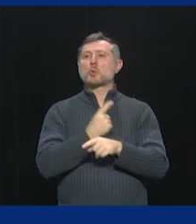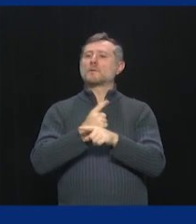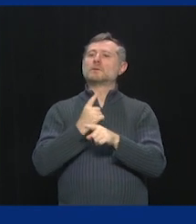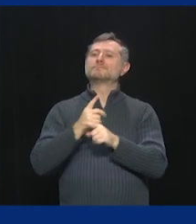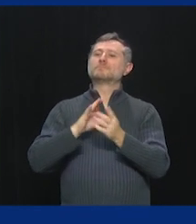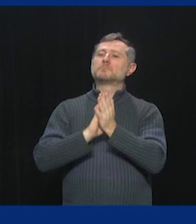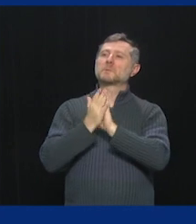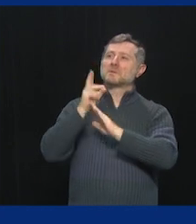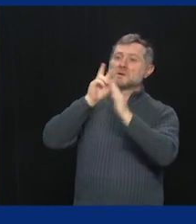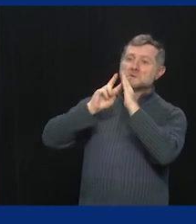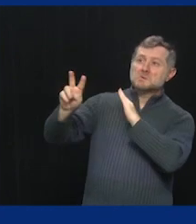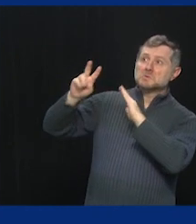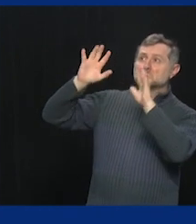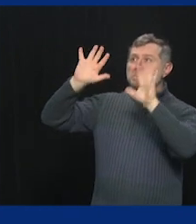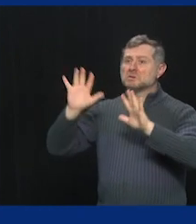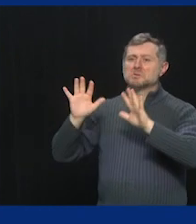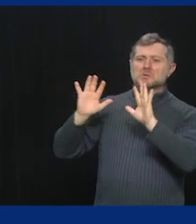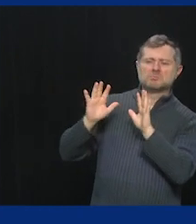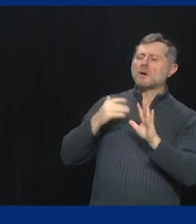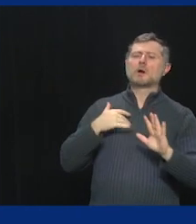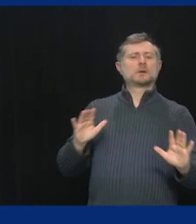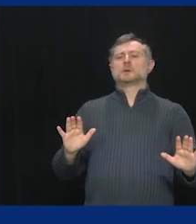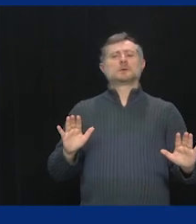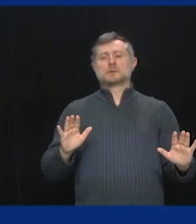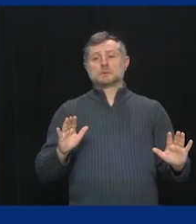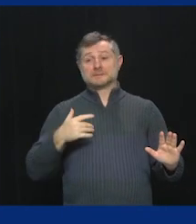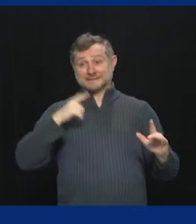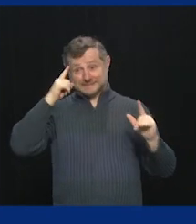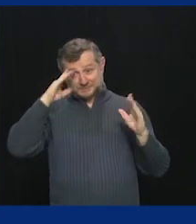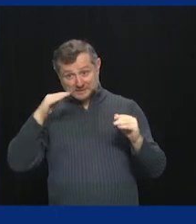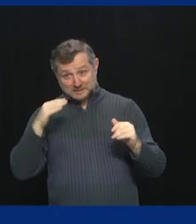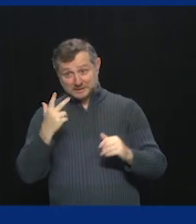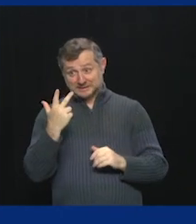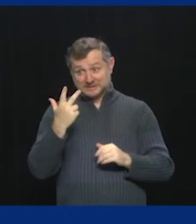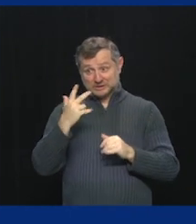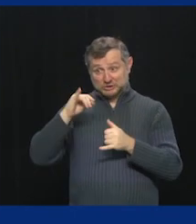event, not anticipating the 3 inches per hour